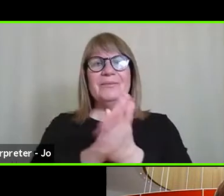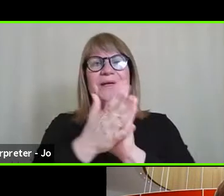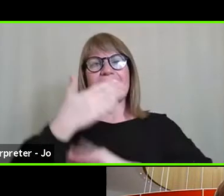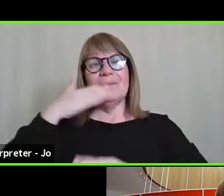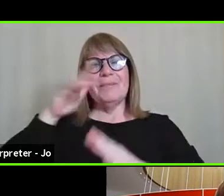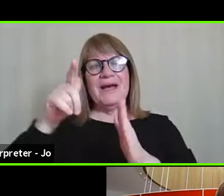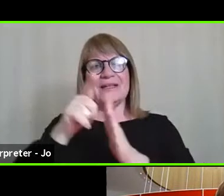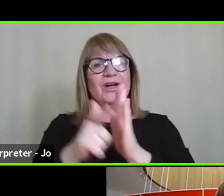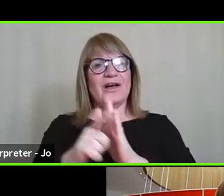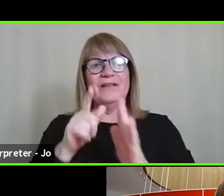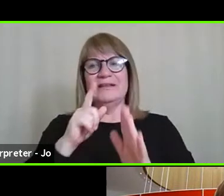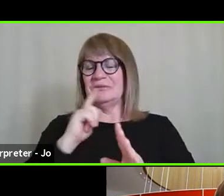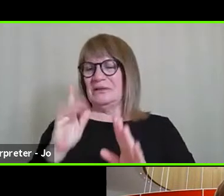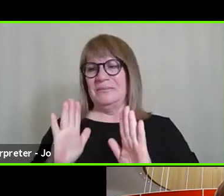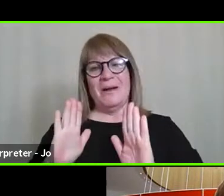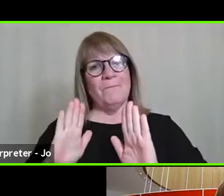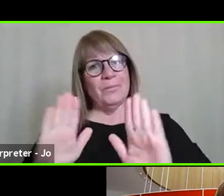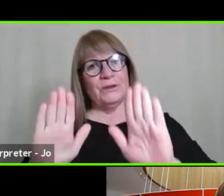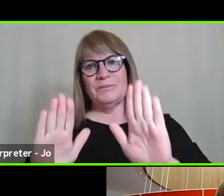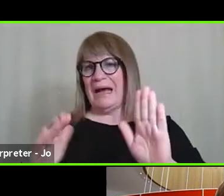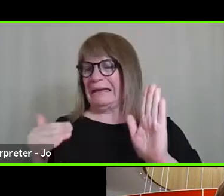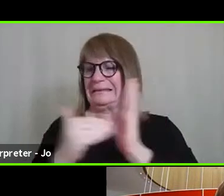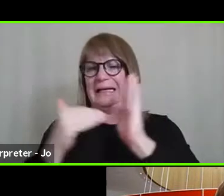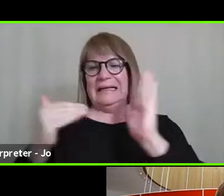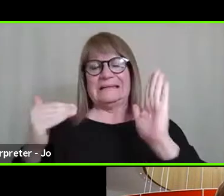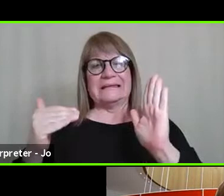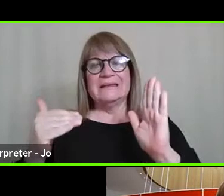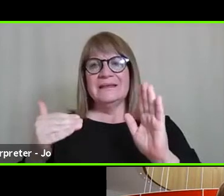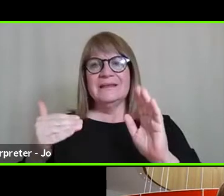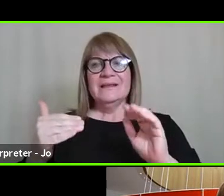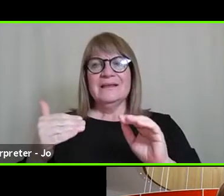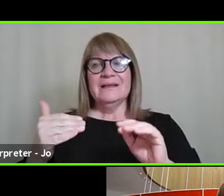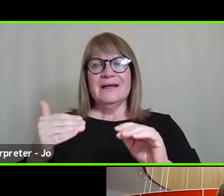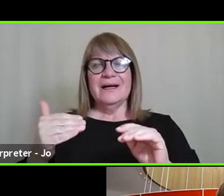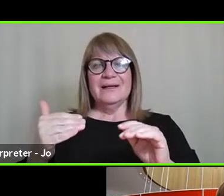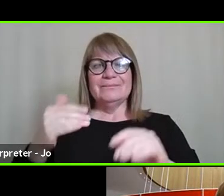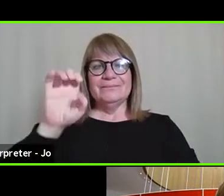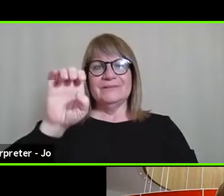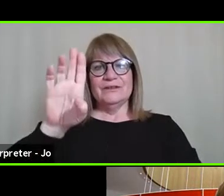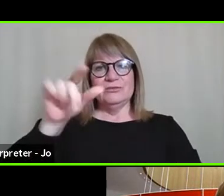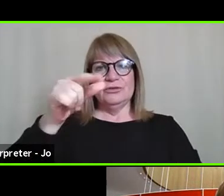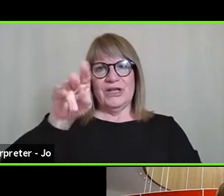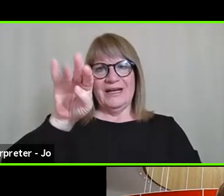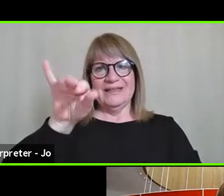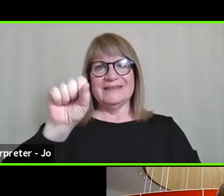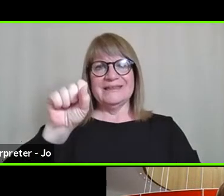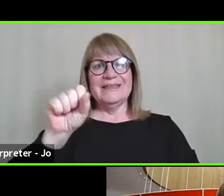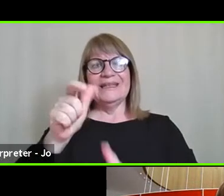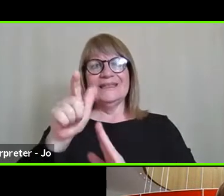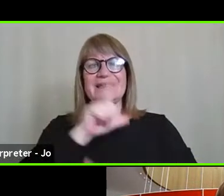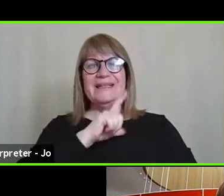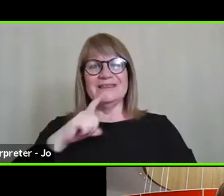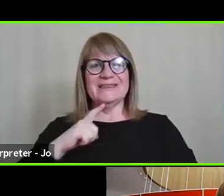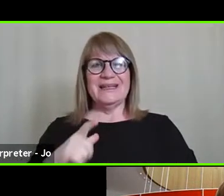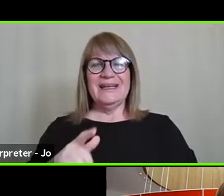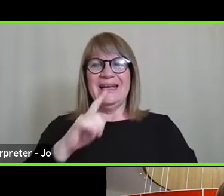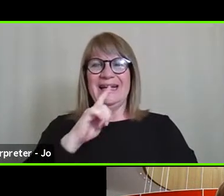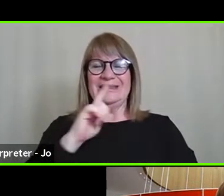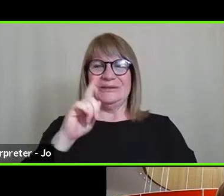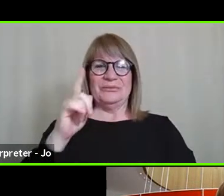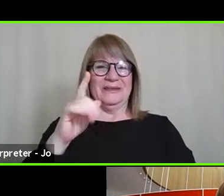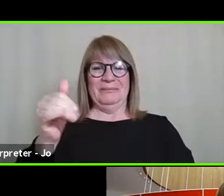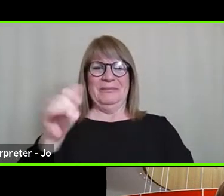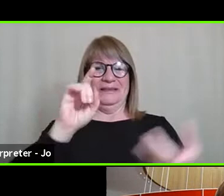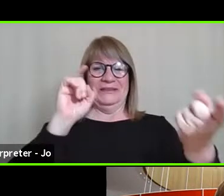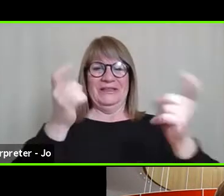pushback on anti-eugenic led um legislation that was put into effect in the 1970s and it's been watered down in many